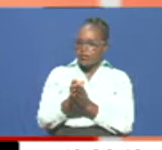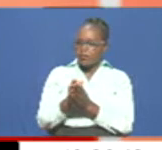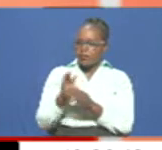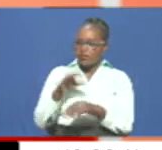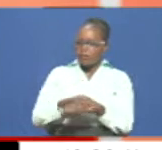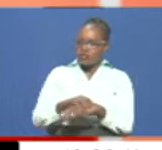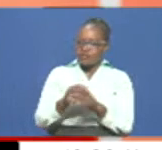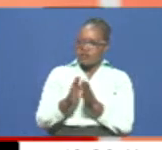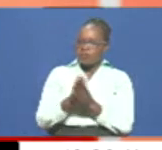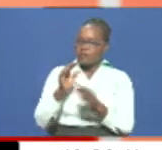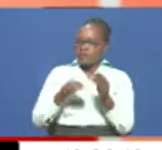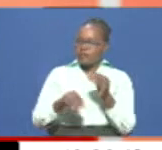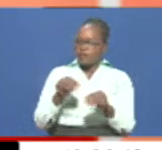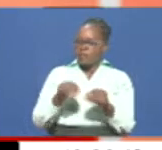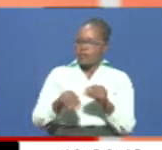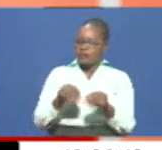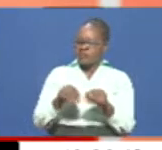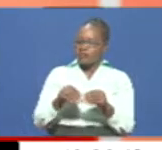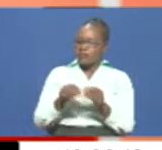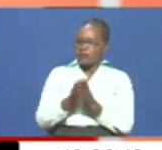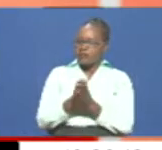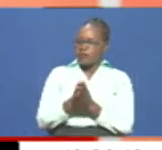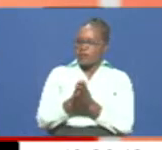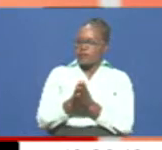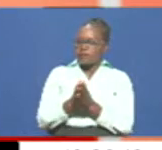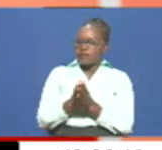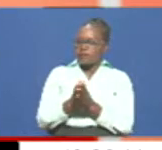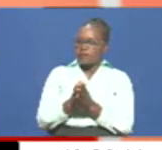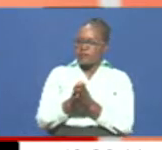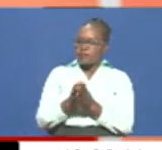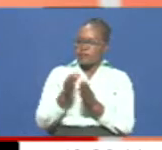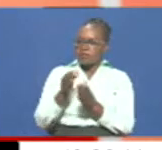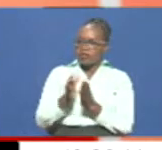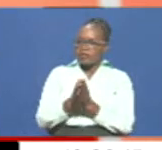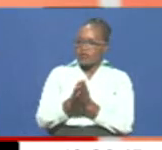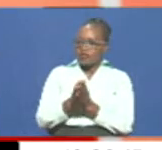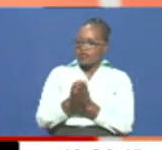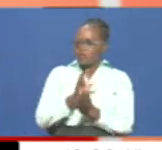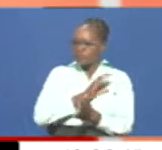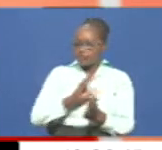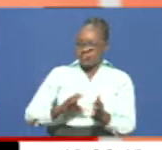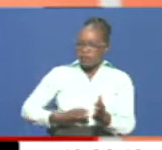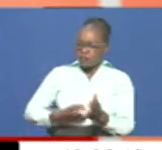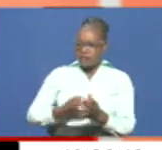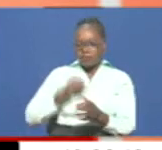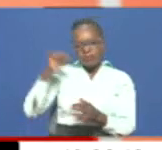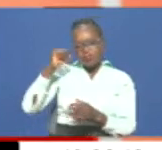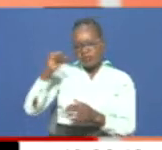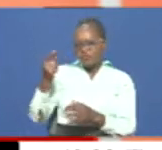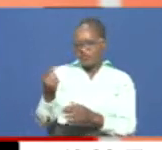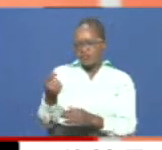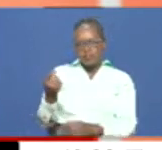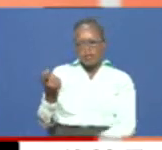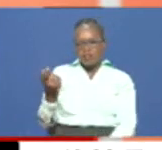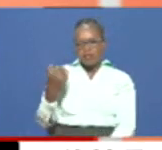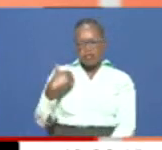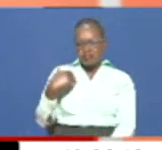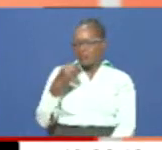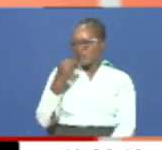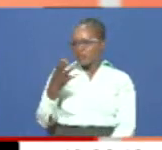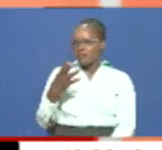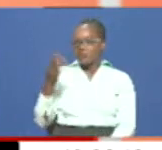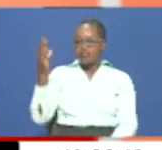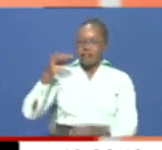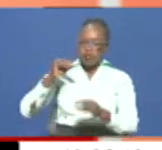of the National Olympic Committee that side. Mm-hmm. Never mind, there will always be the bit of the politics, because, I mean, elections are a political